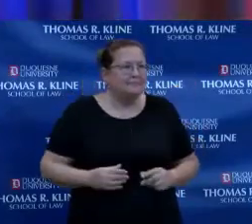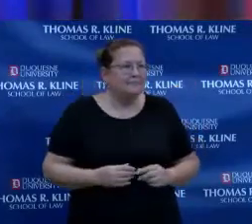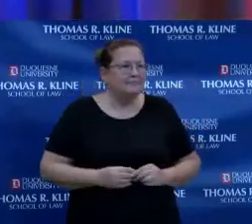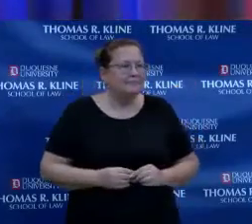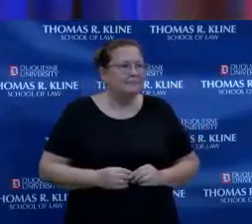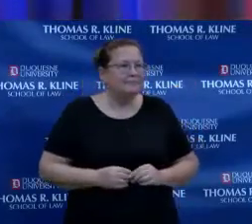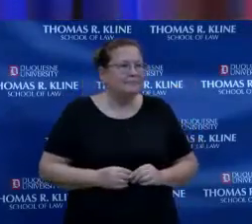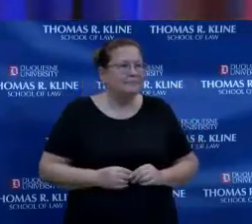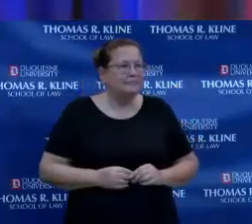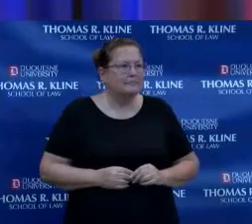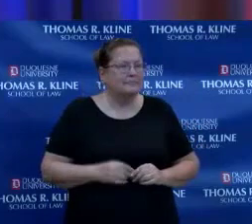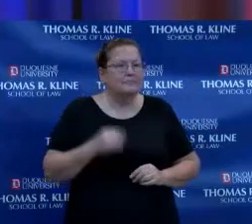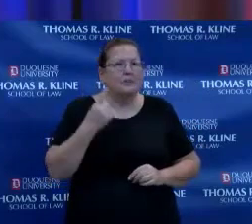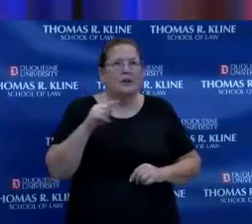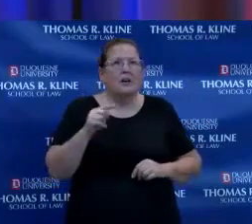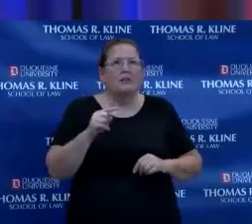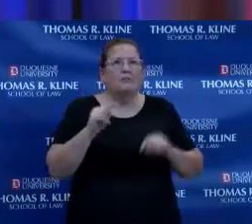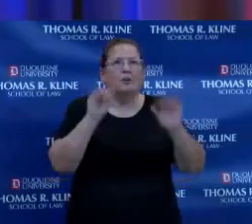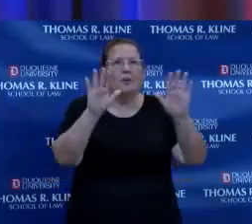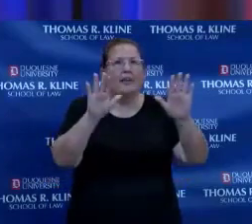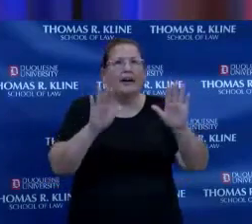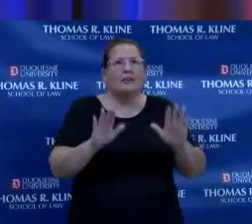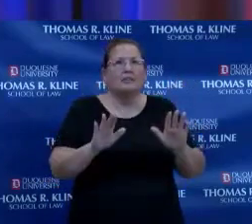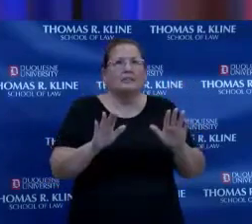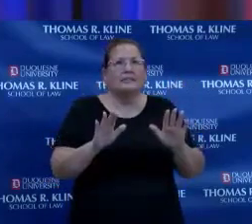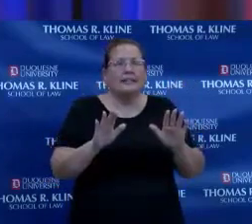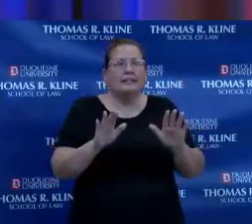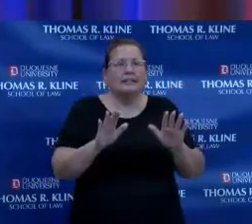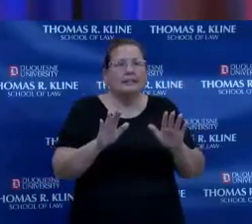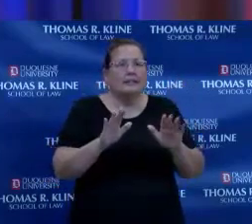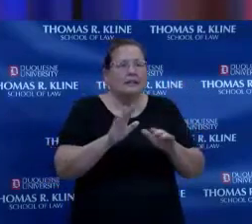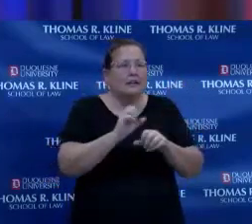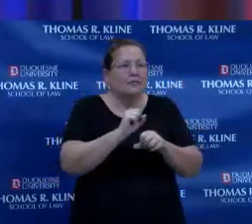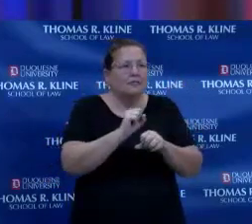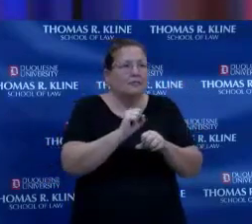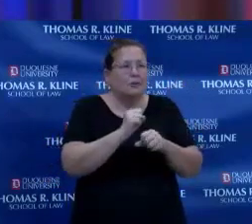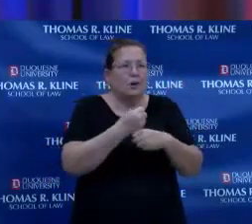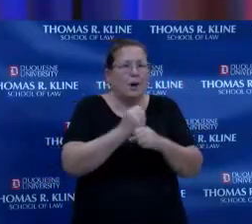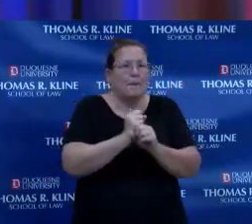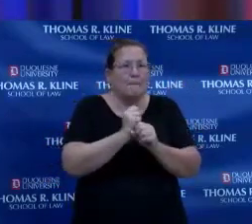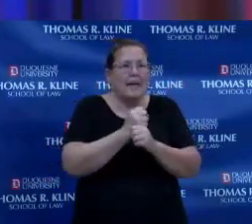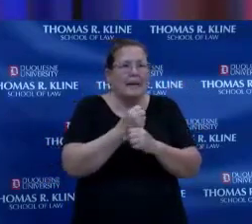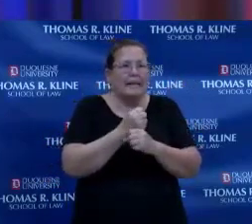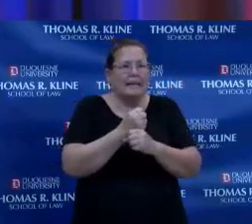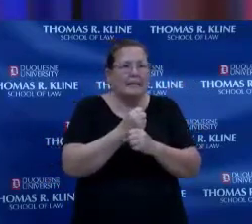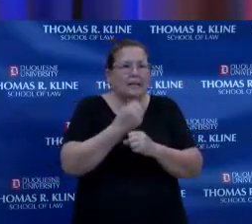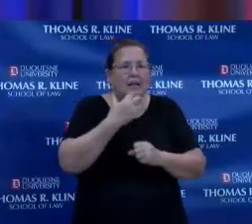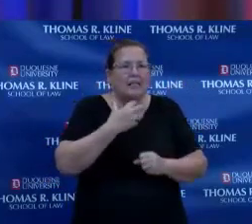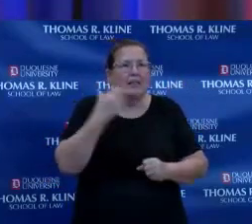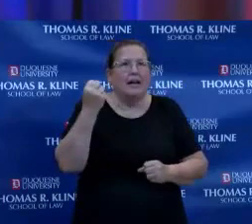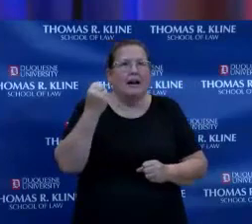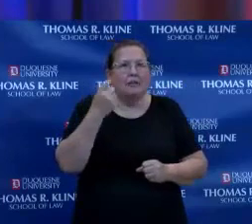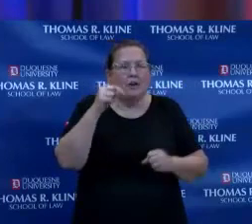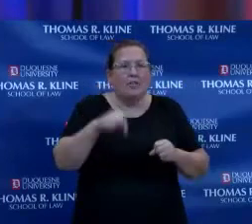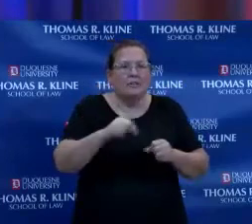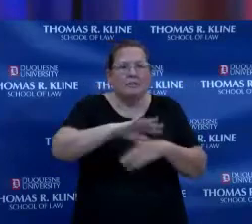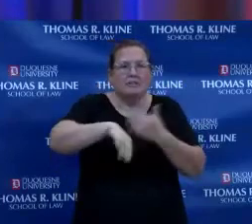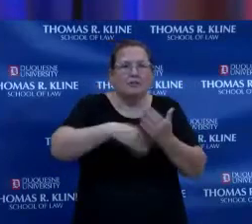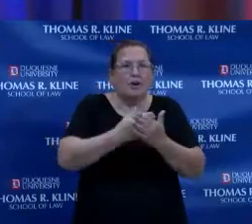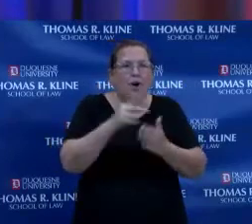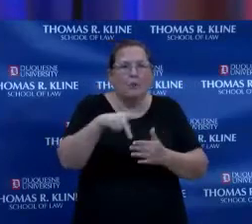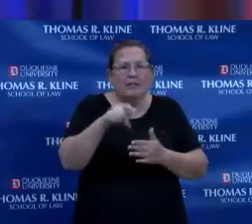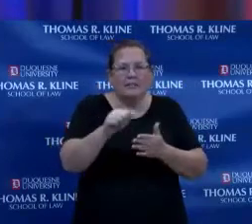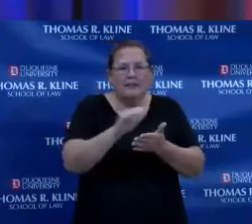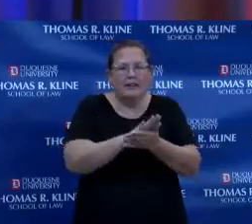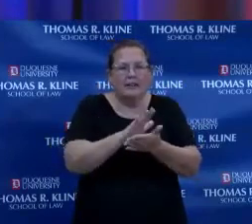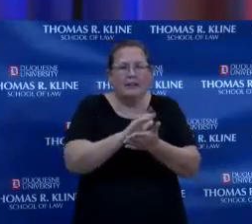For their outstanding work developing the Elder Justice Consortium, and this is a partnership amongst all Pennsylvania law schools, serving